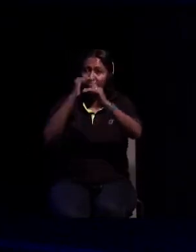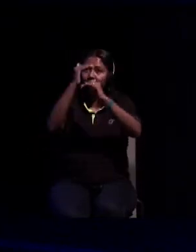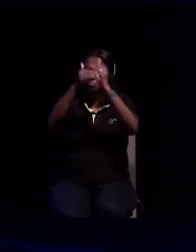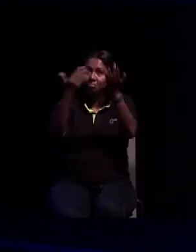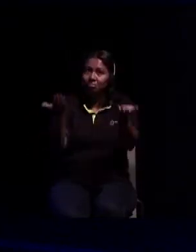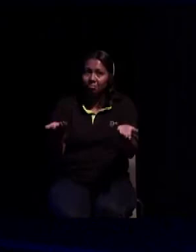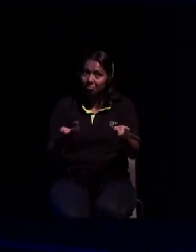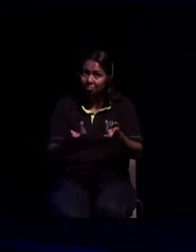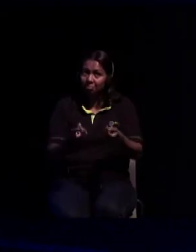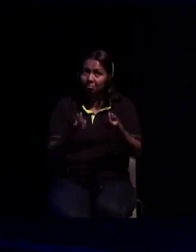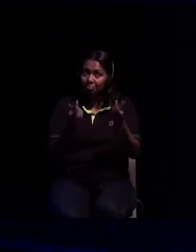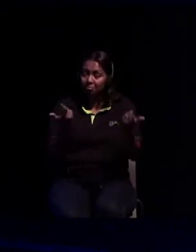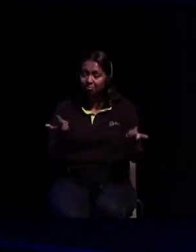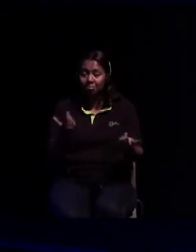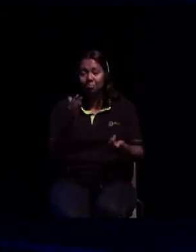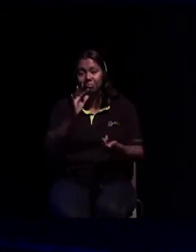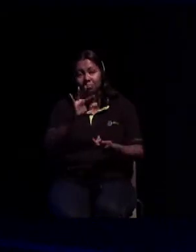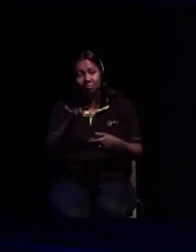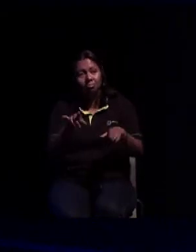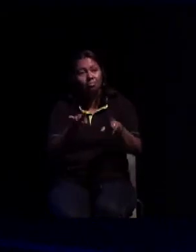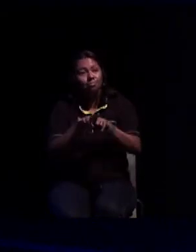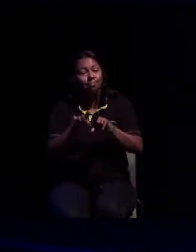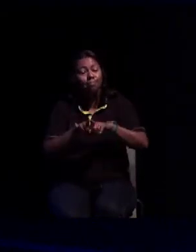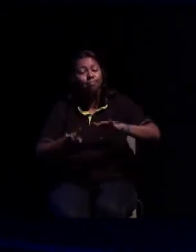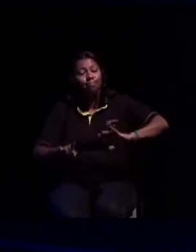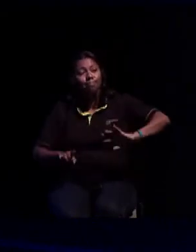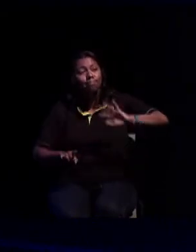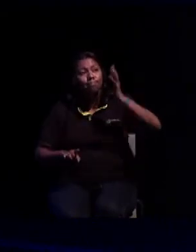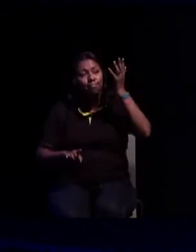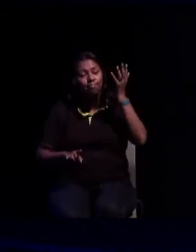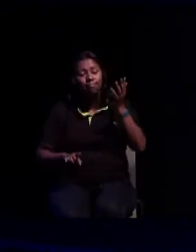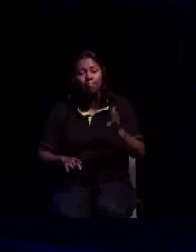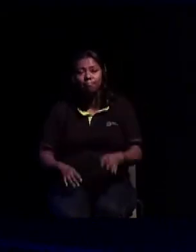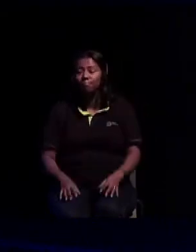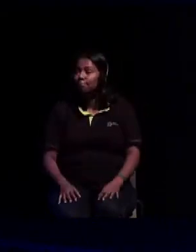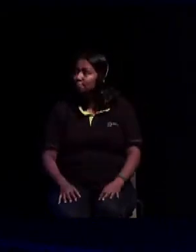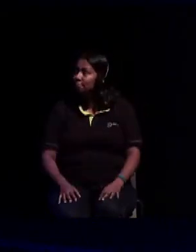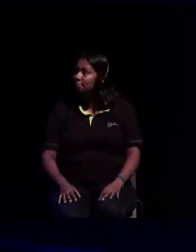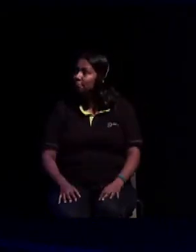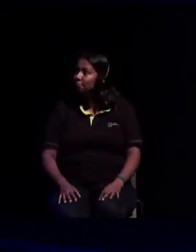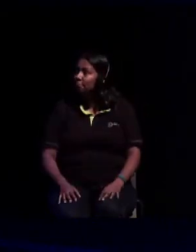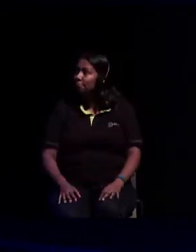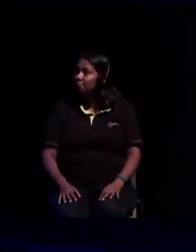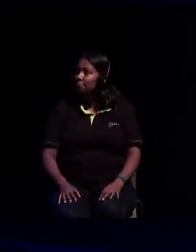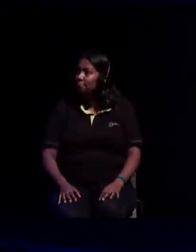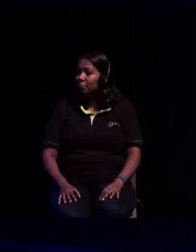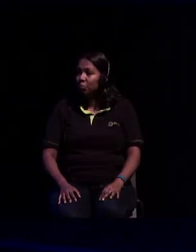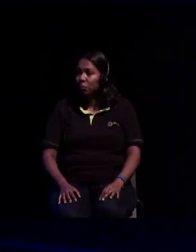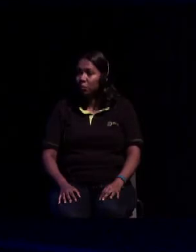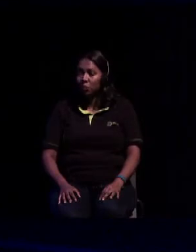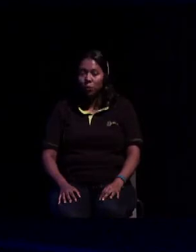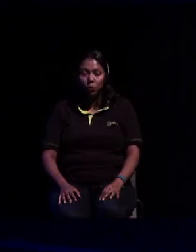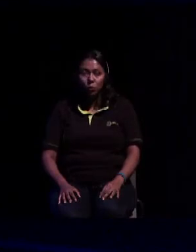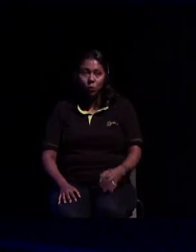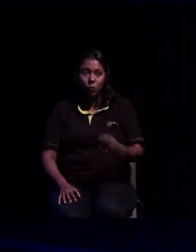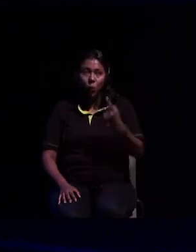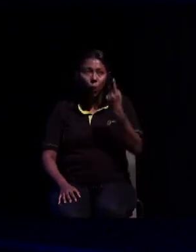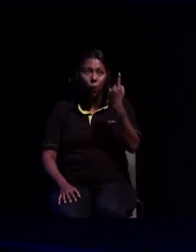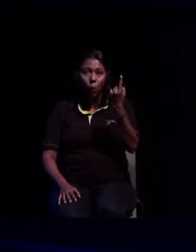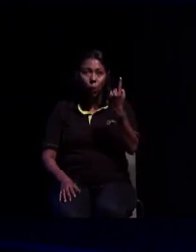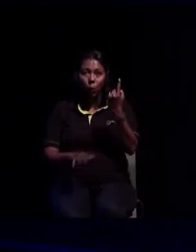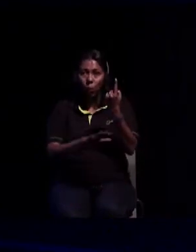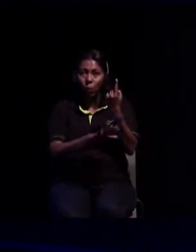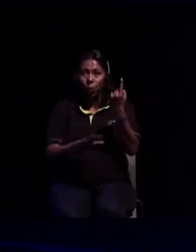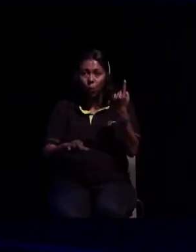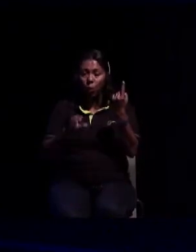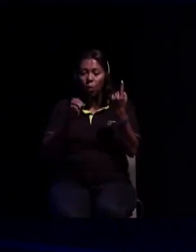happened at the same time is this monopoly operator, SeaLink, which is part of P&O Cruise Company, got